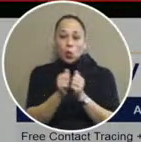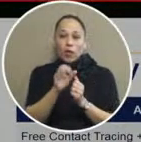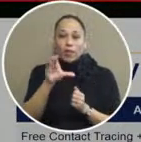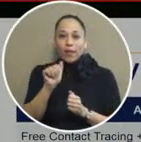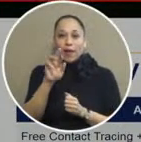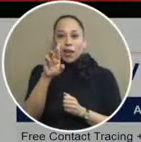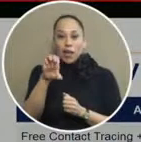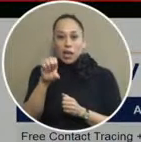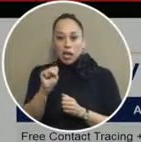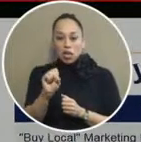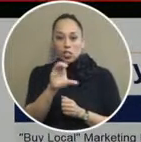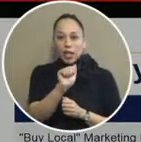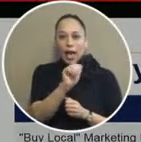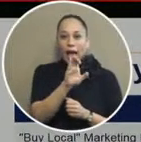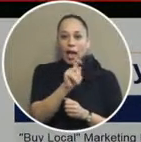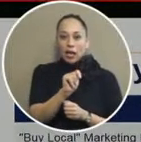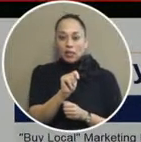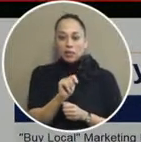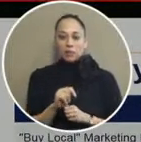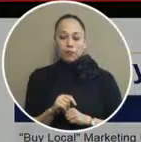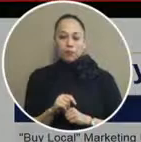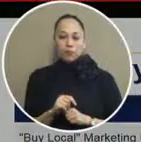Act. Next slide.